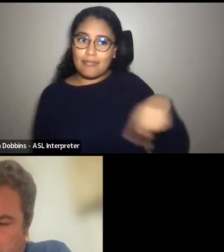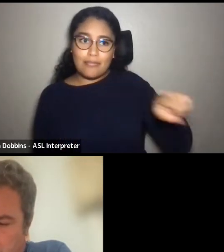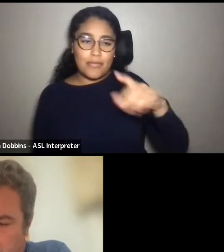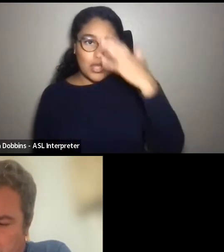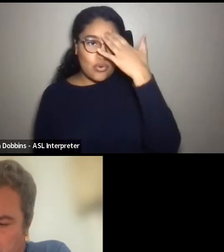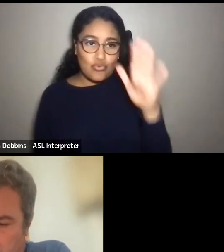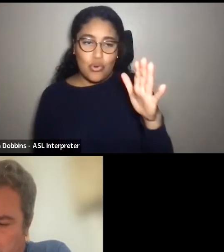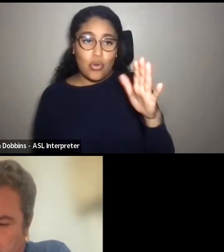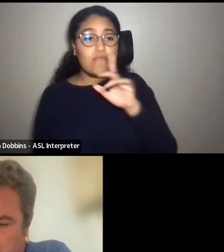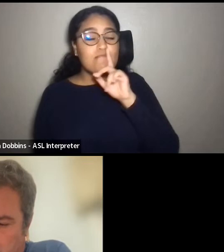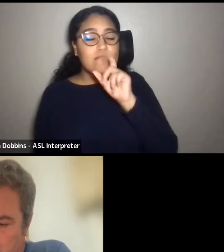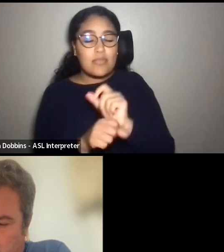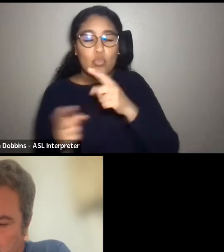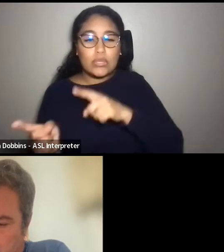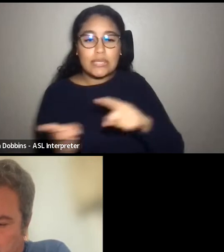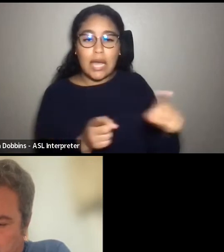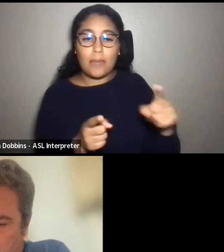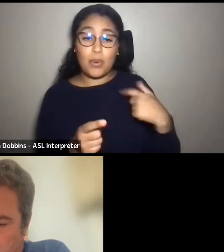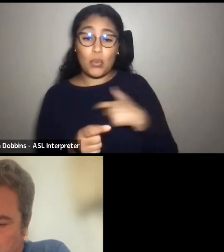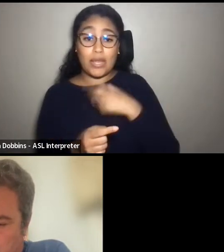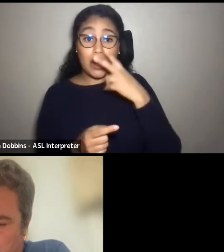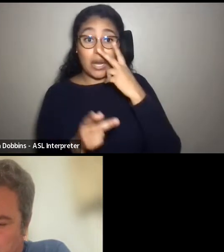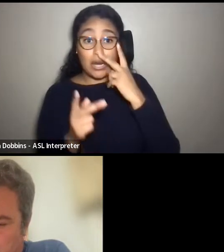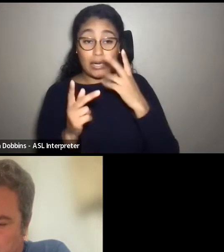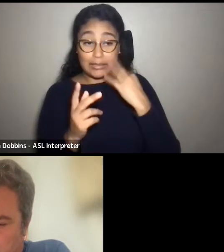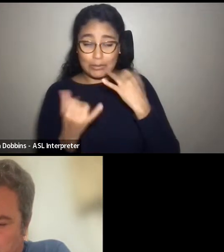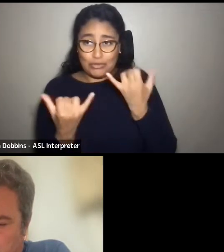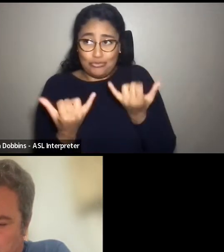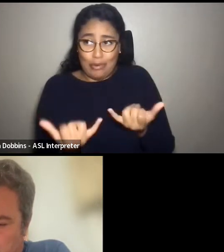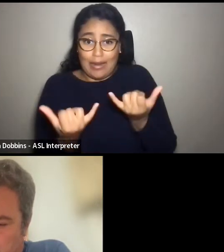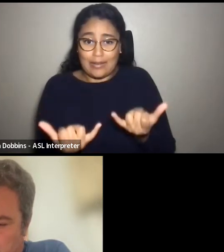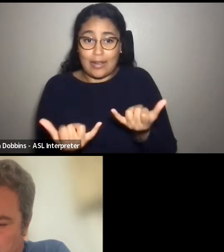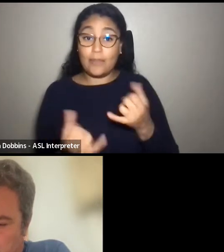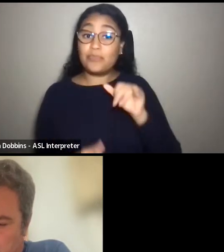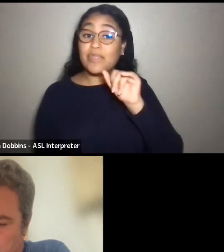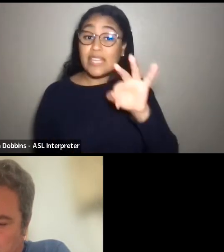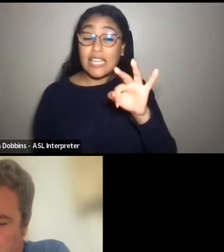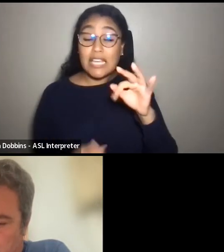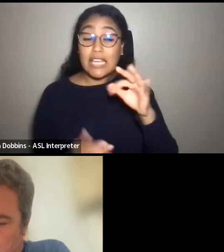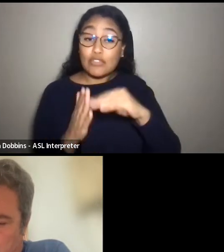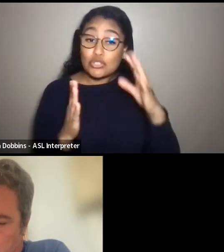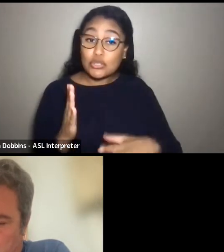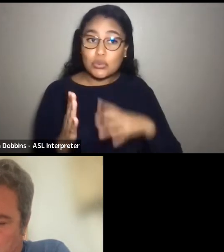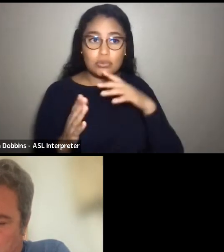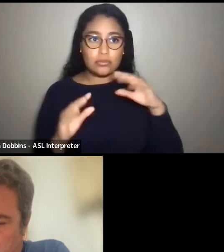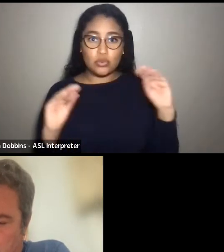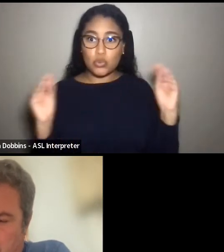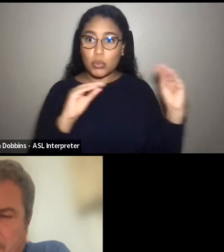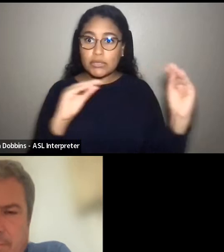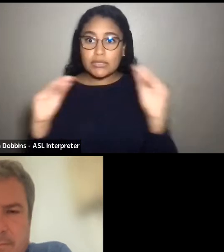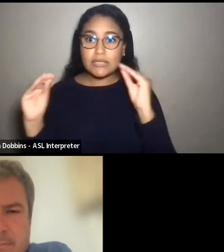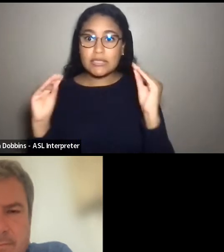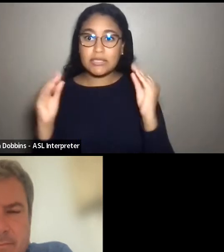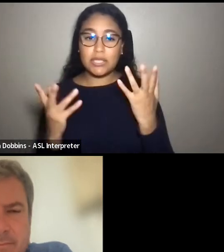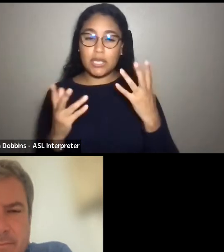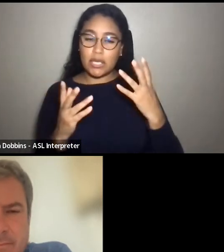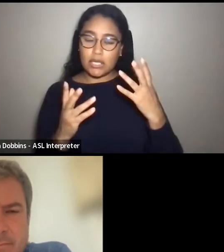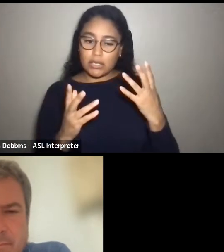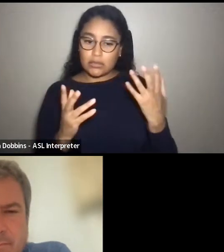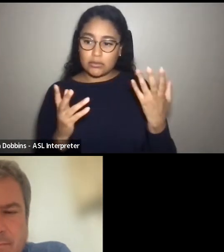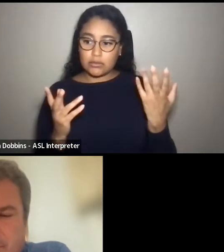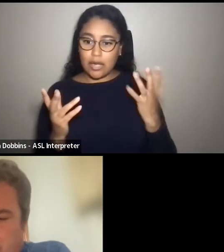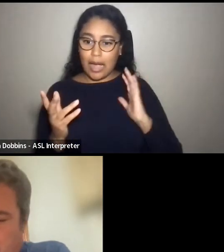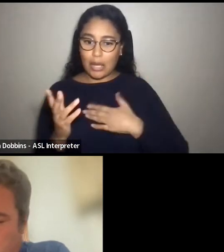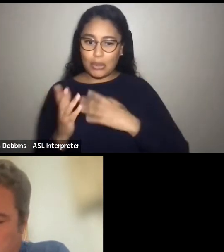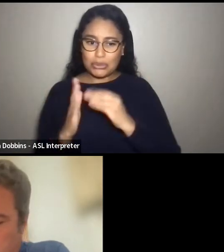of the historic moment we are all witnessing. And if the students aren't taught by the teachers, I fear